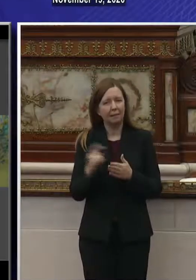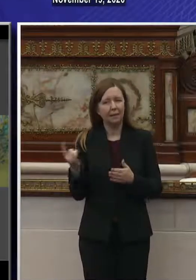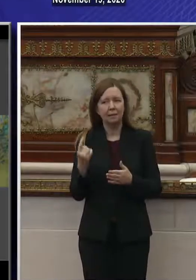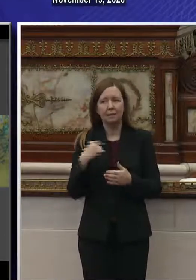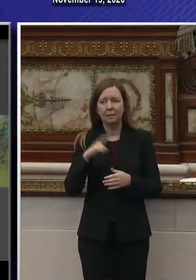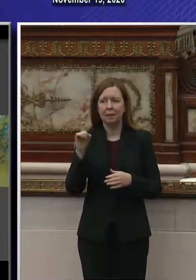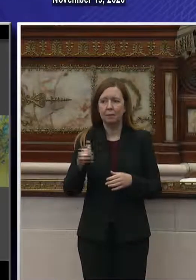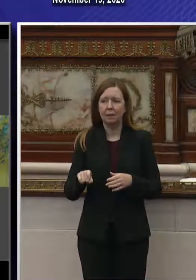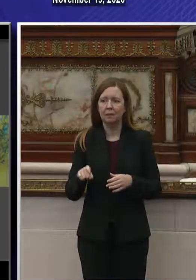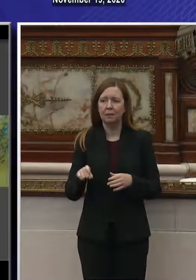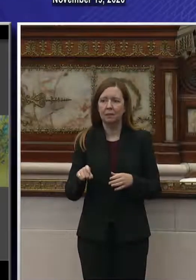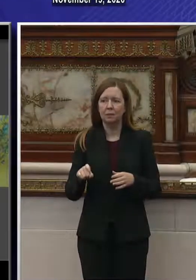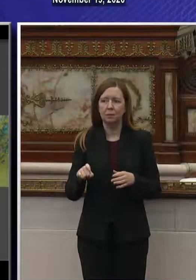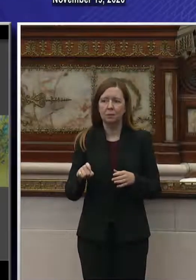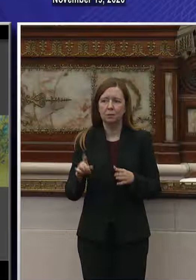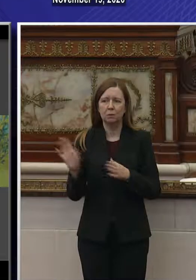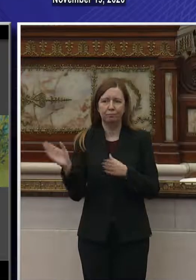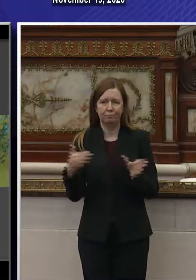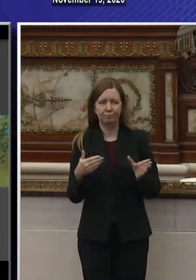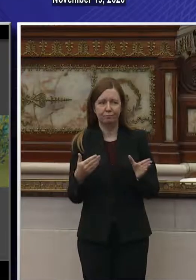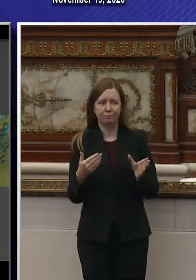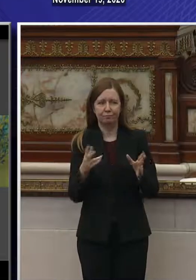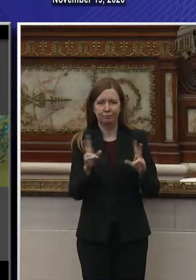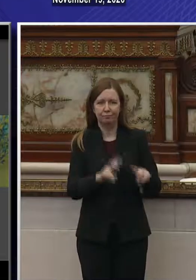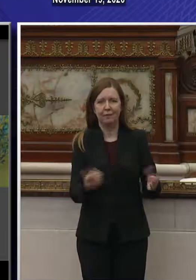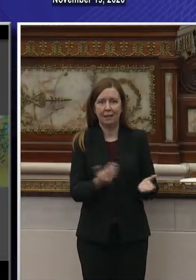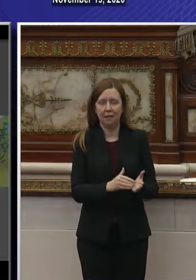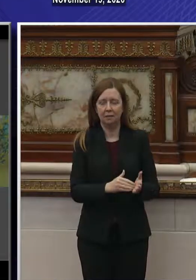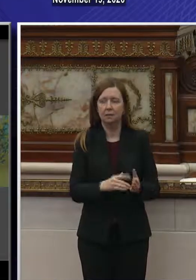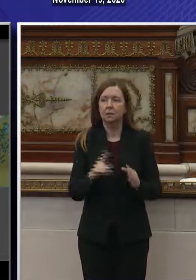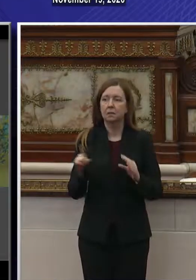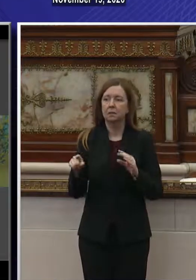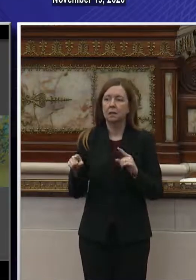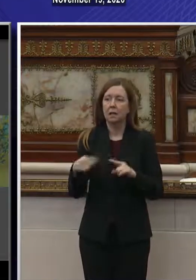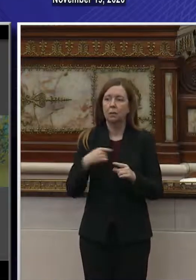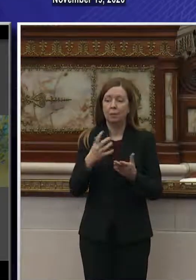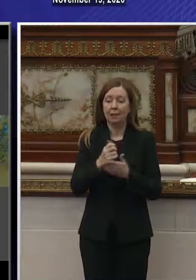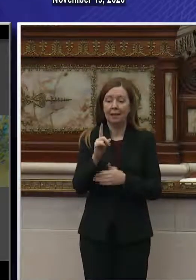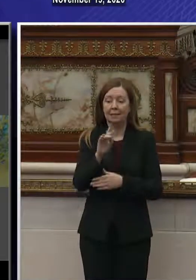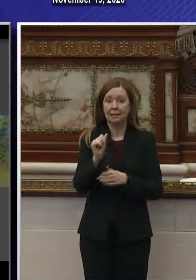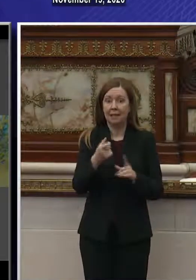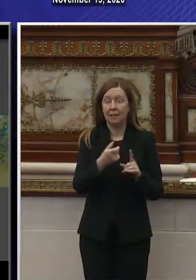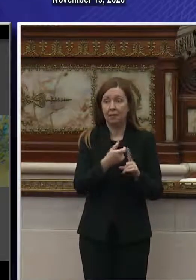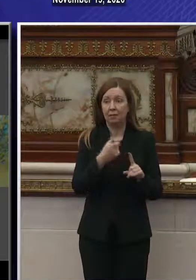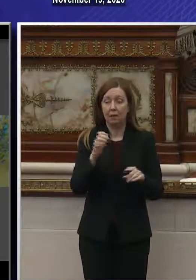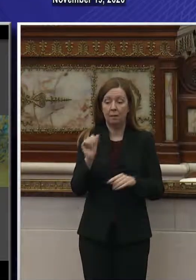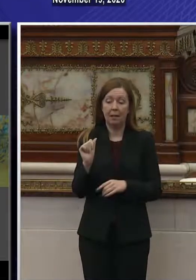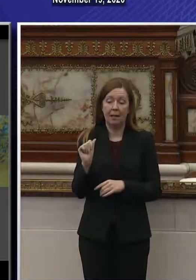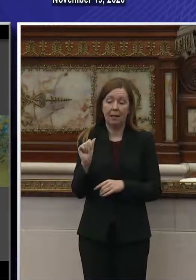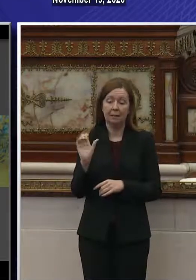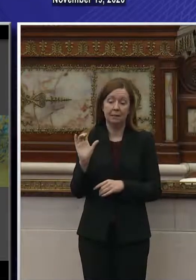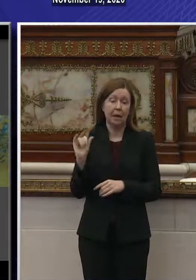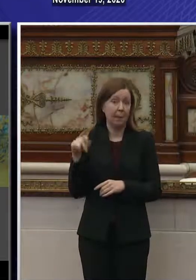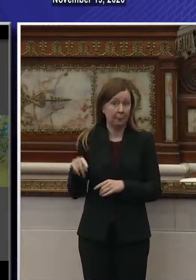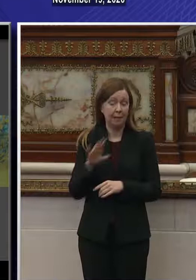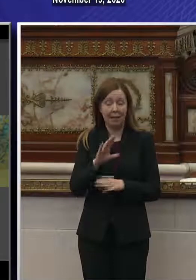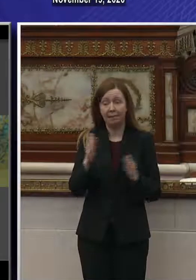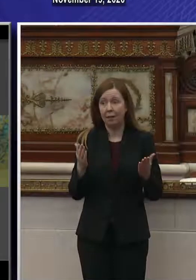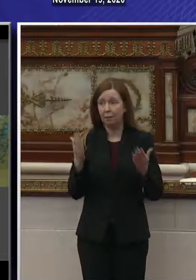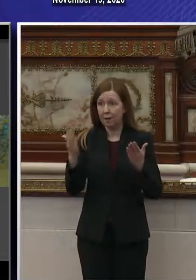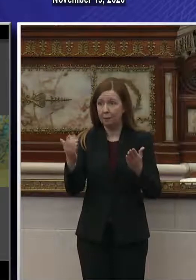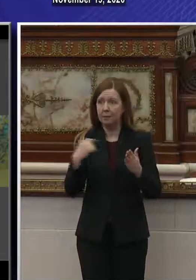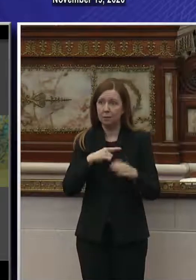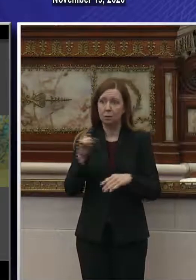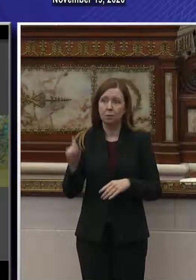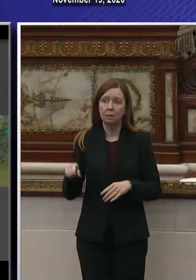we need to probably revisit. And certainly when the data comes back from the ACIP in their recommendations,